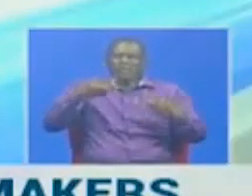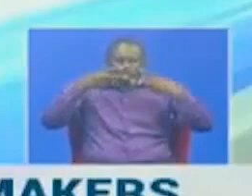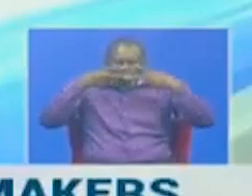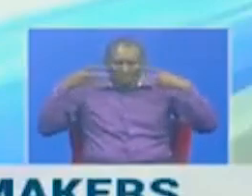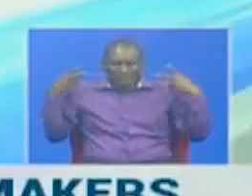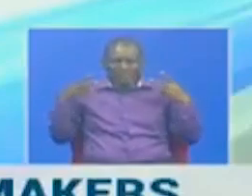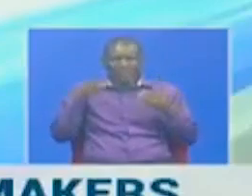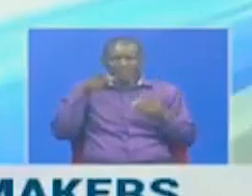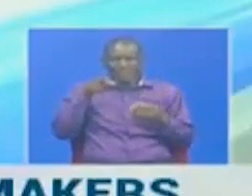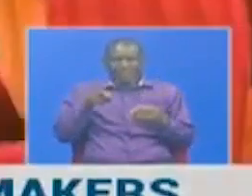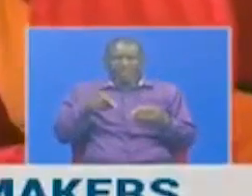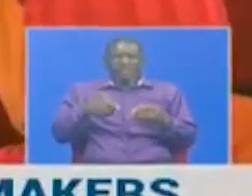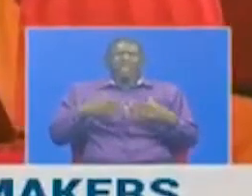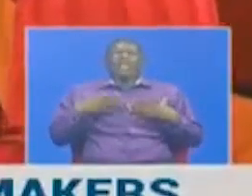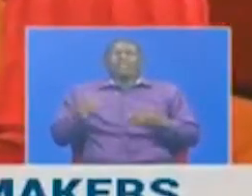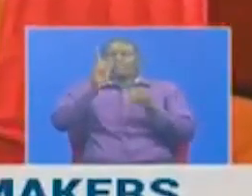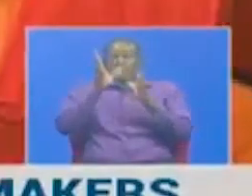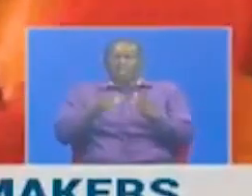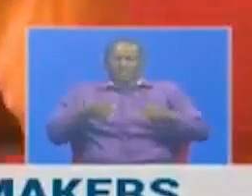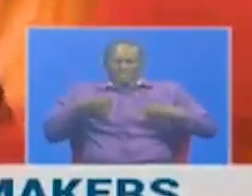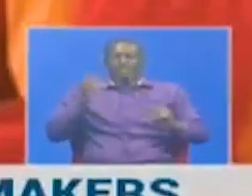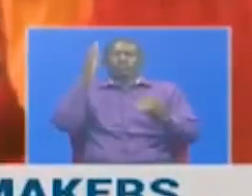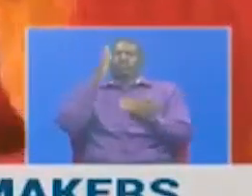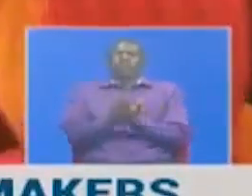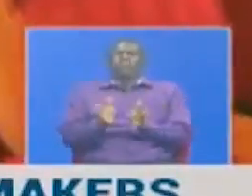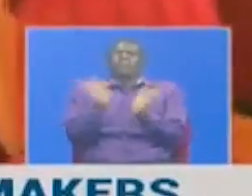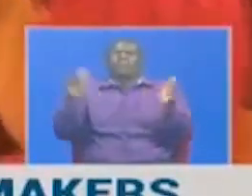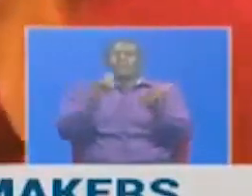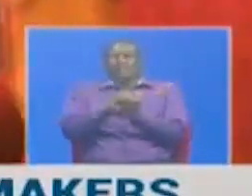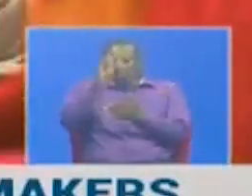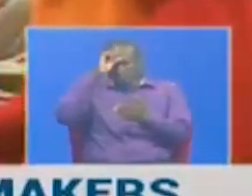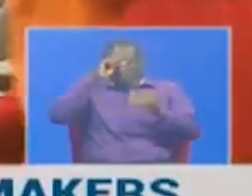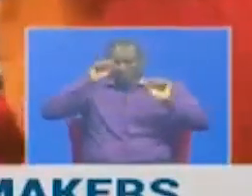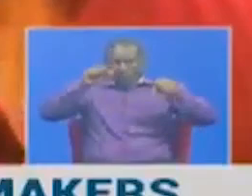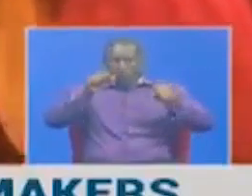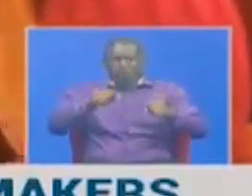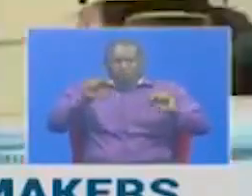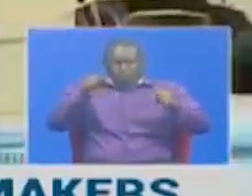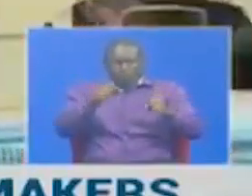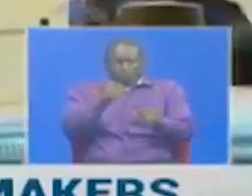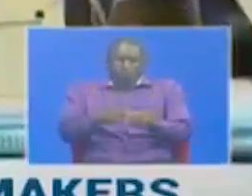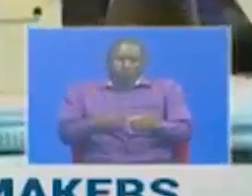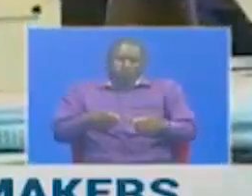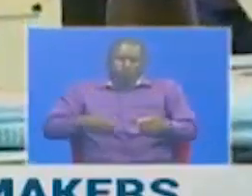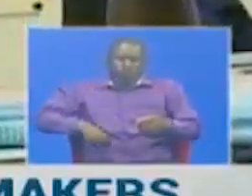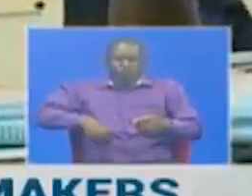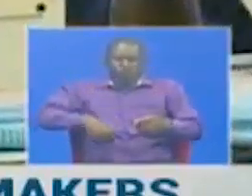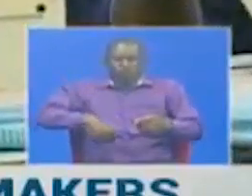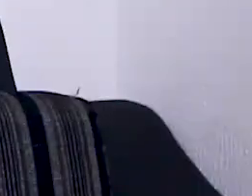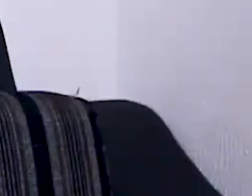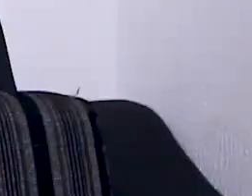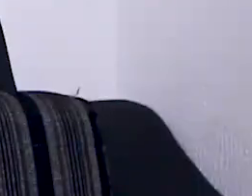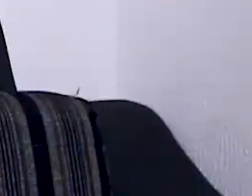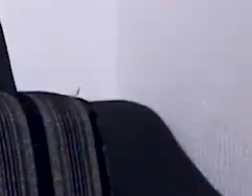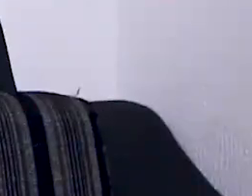approved production of critical items to be used in the fight against the spread of COVID-19, including the generation of 60 million